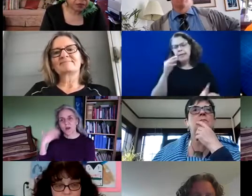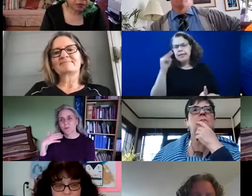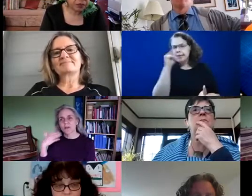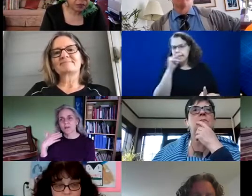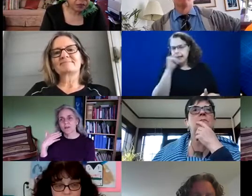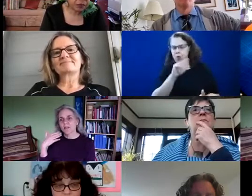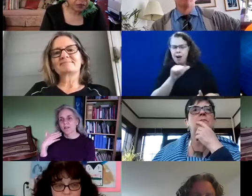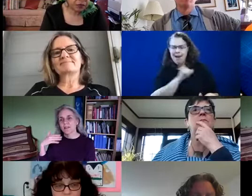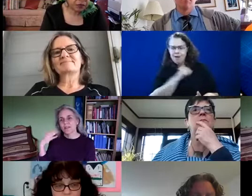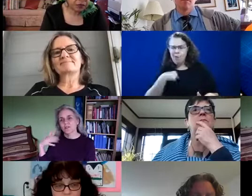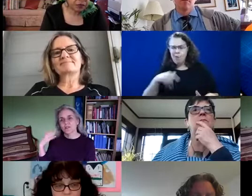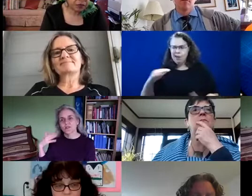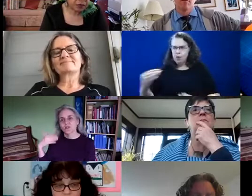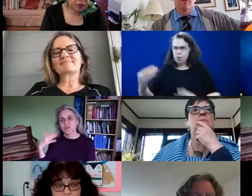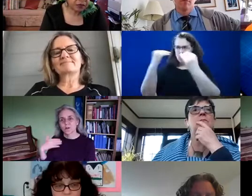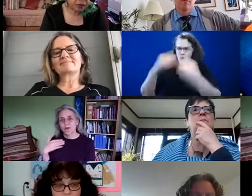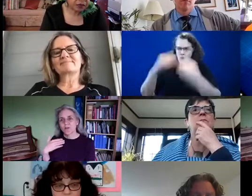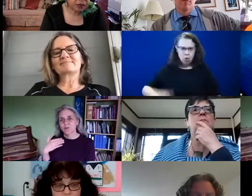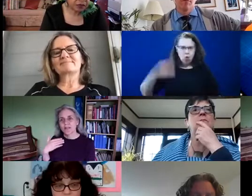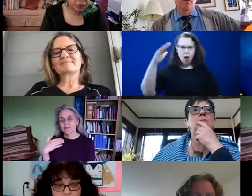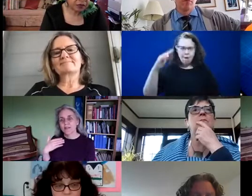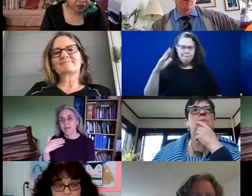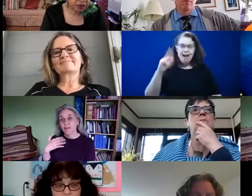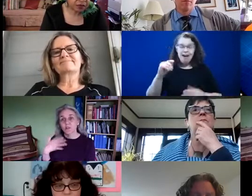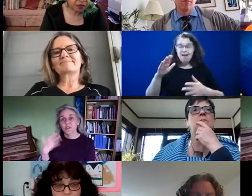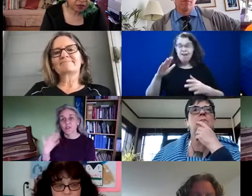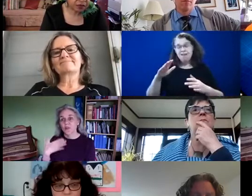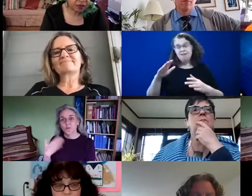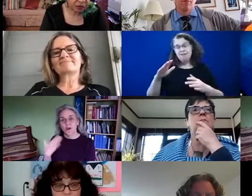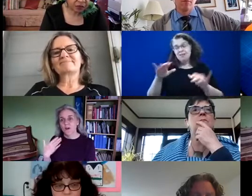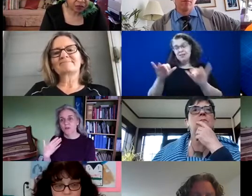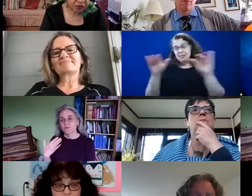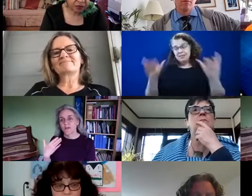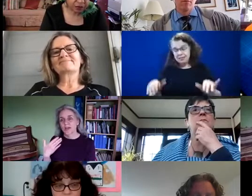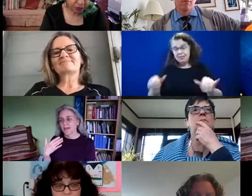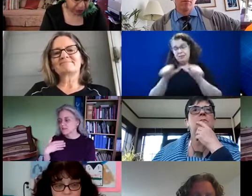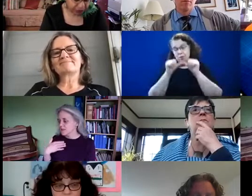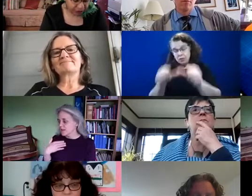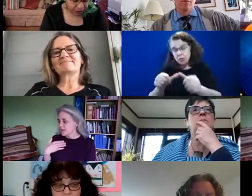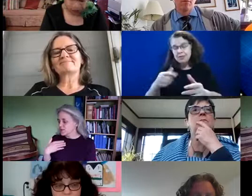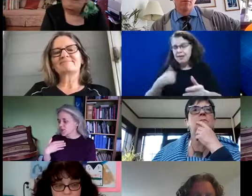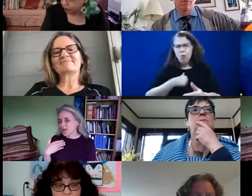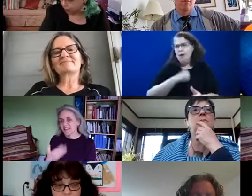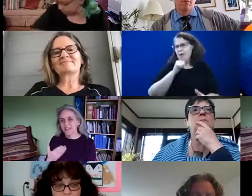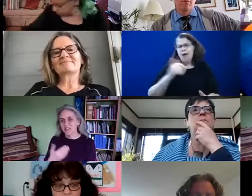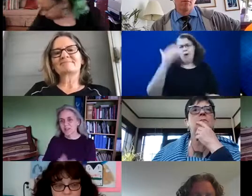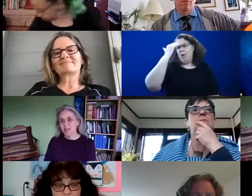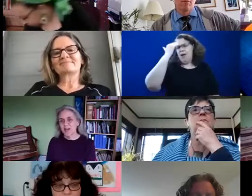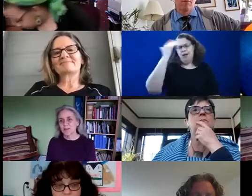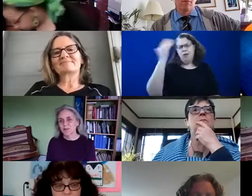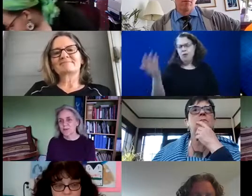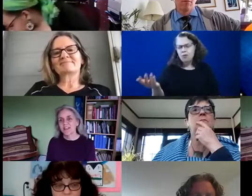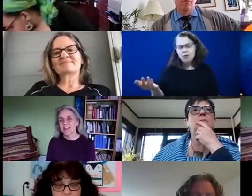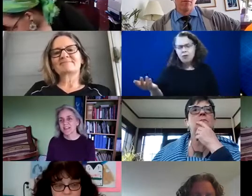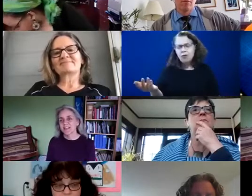grown up with, that the institution perpetuates, that we're just not aware of. And so I think, just to connect